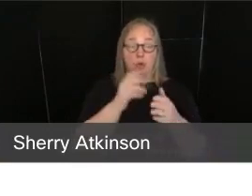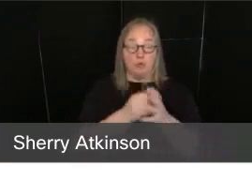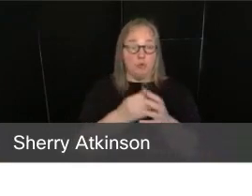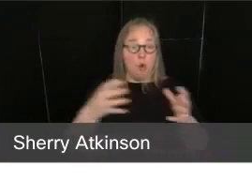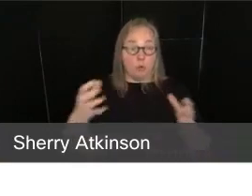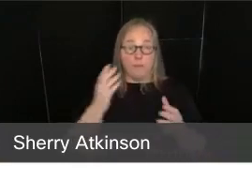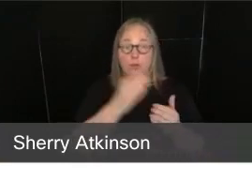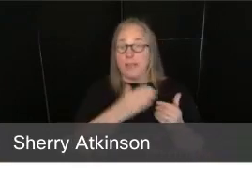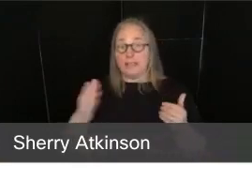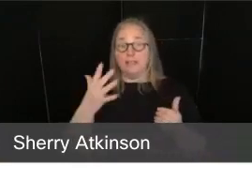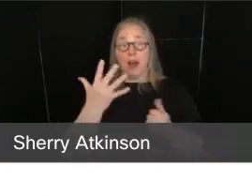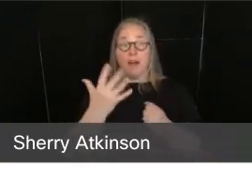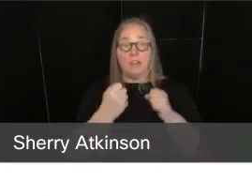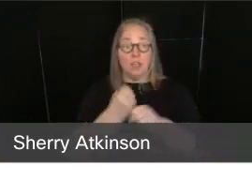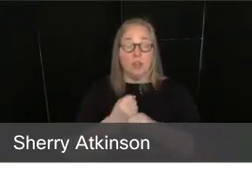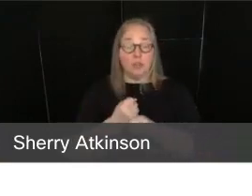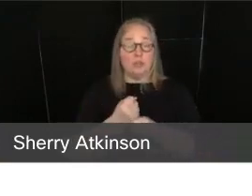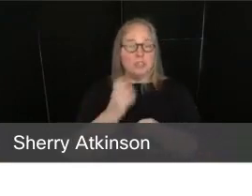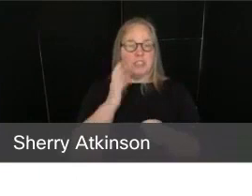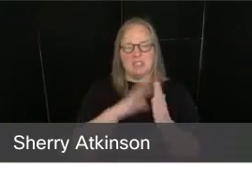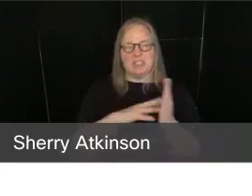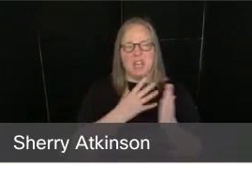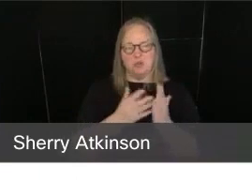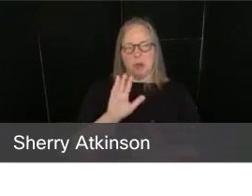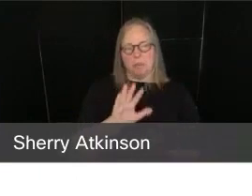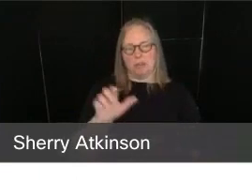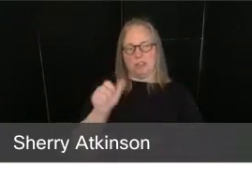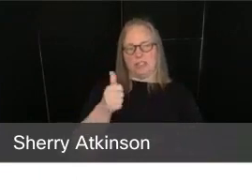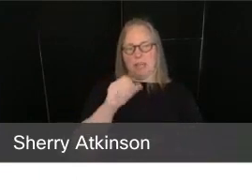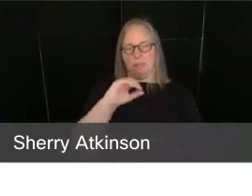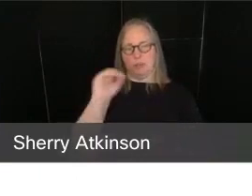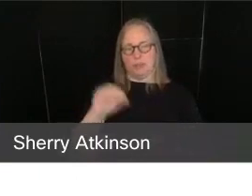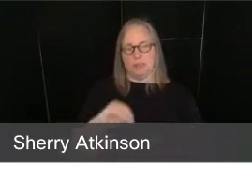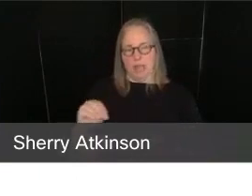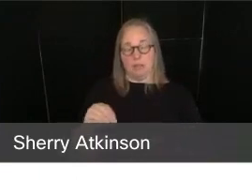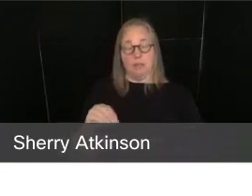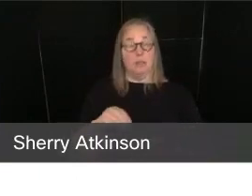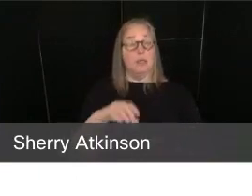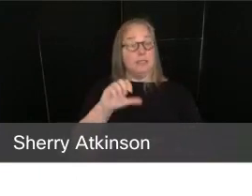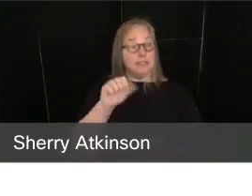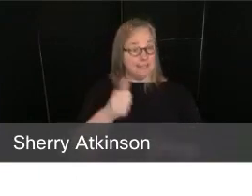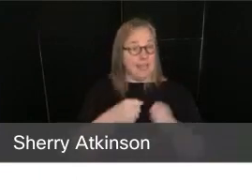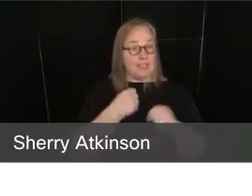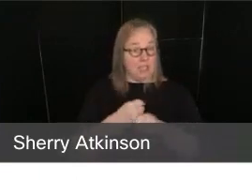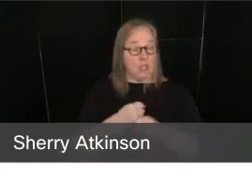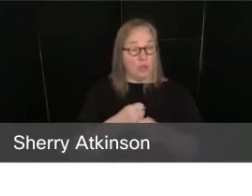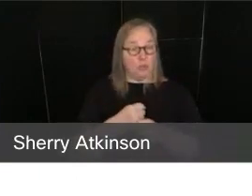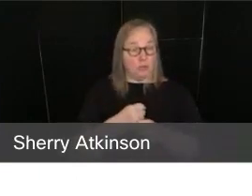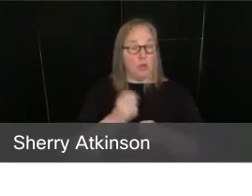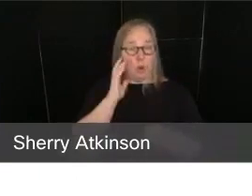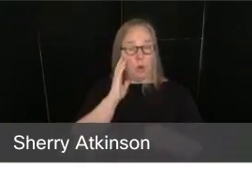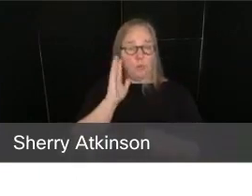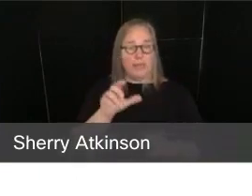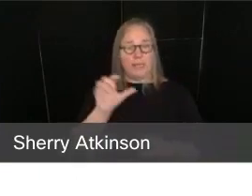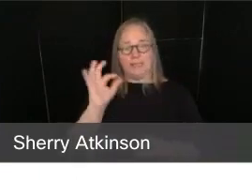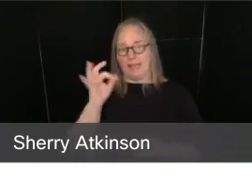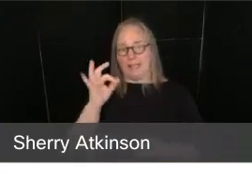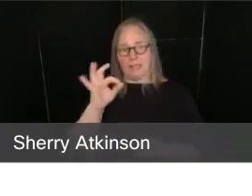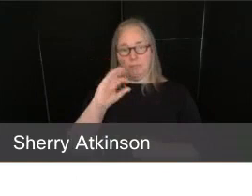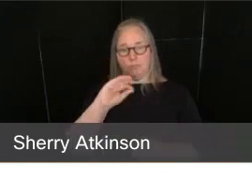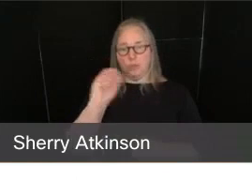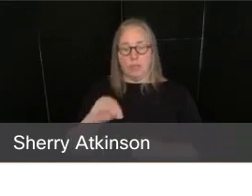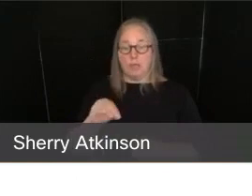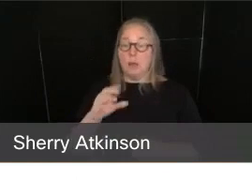5 years is scheduled to be 10%, and 10 years is 19%. And based on